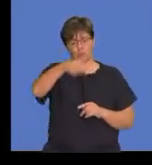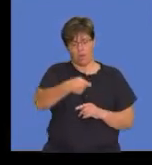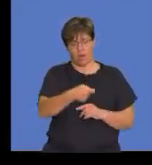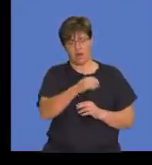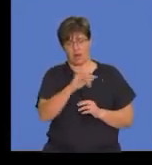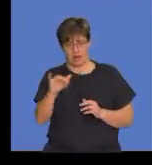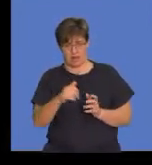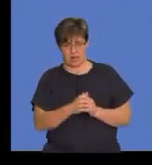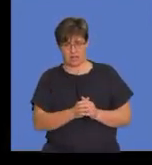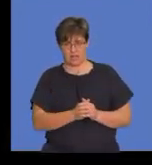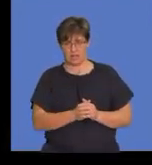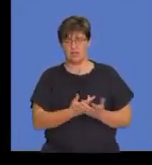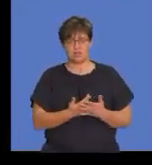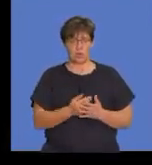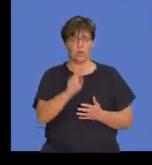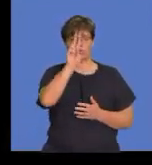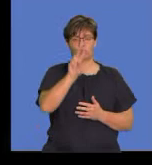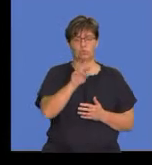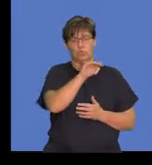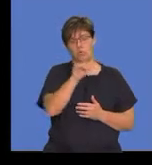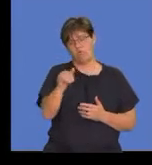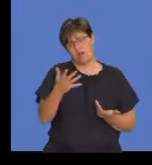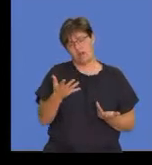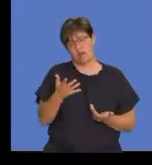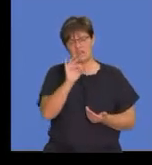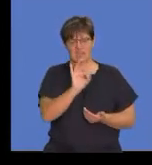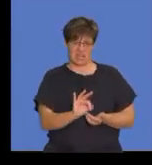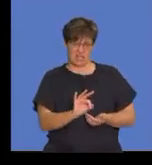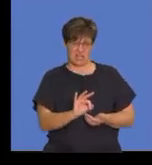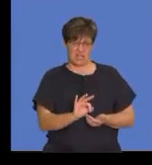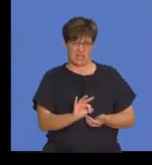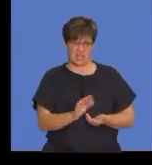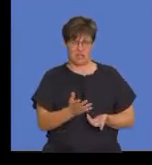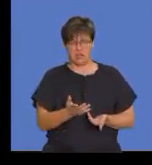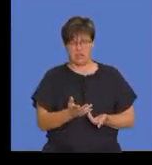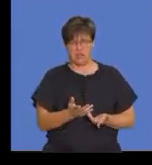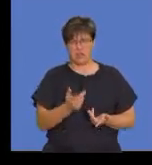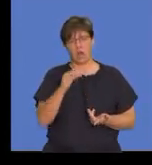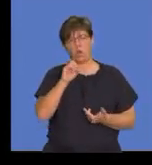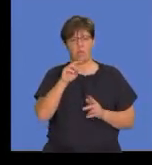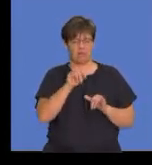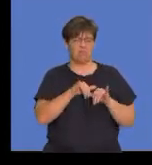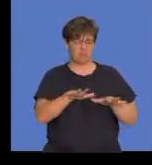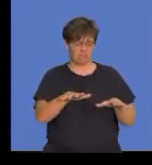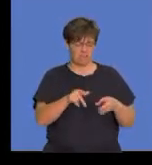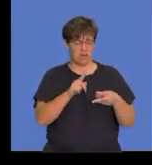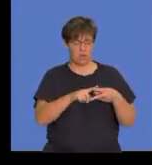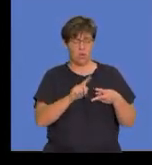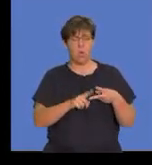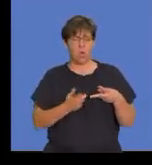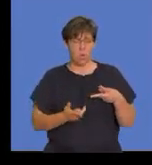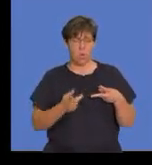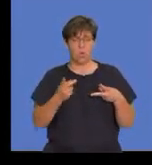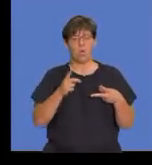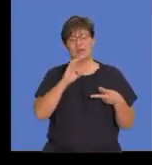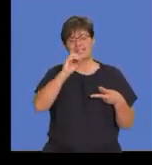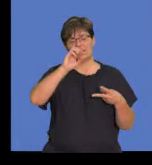that means it can be given as 2/3, that's a common fraction, or it can be given